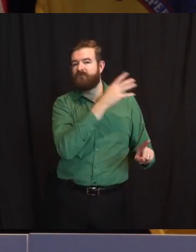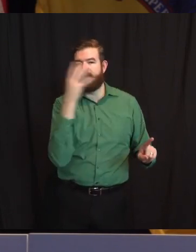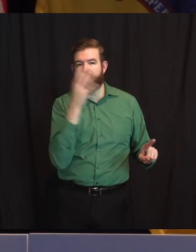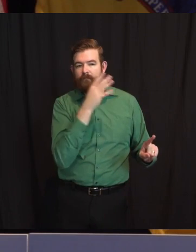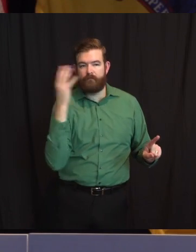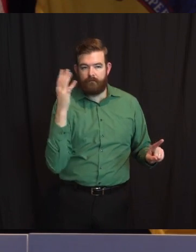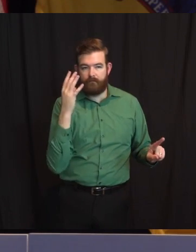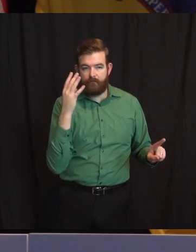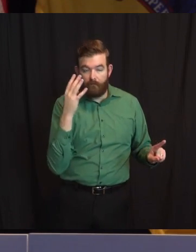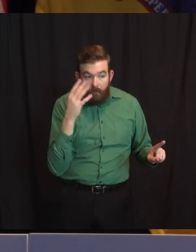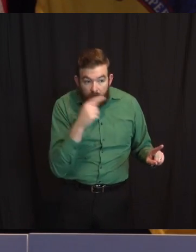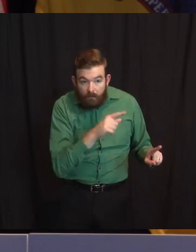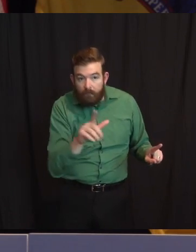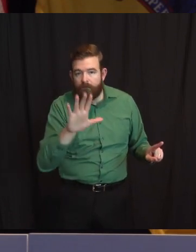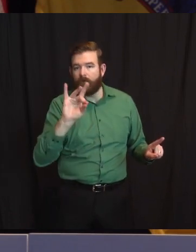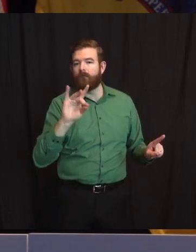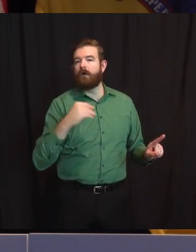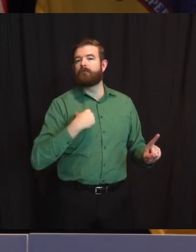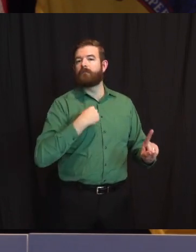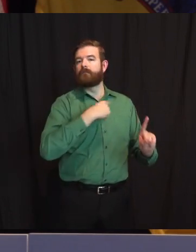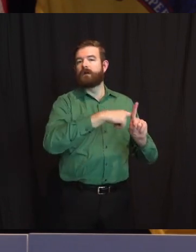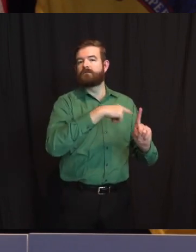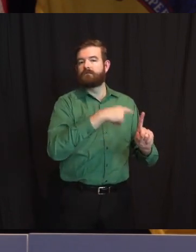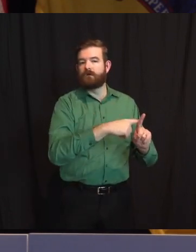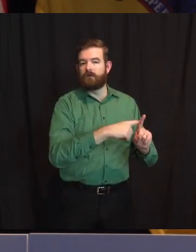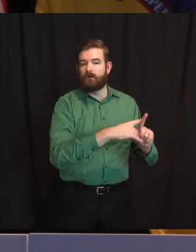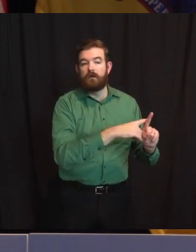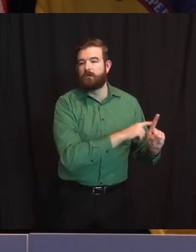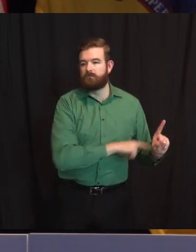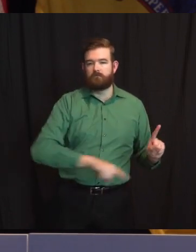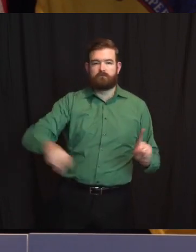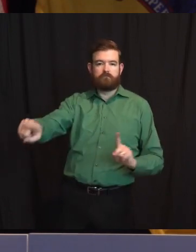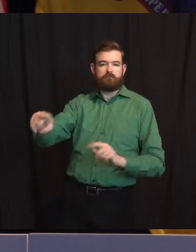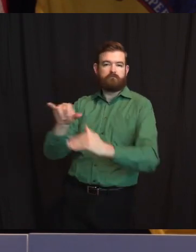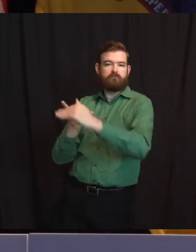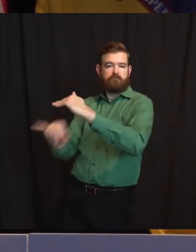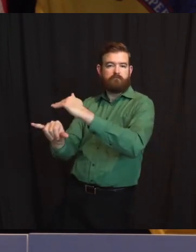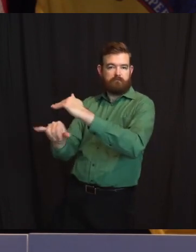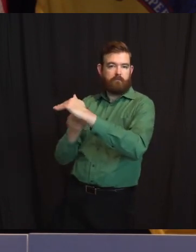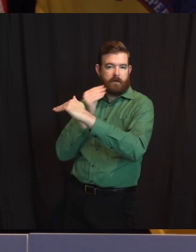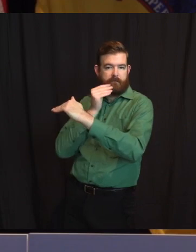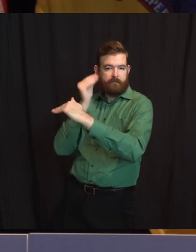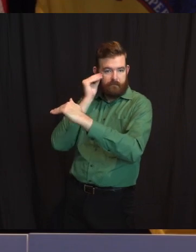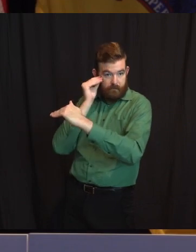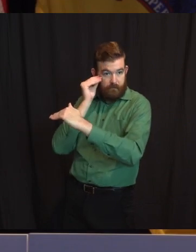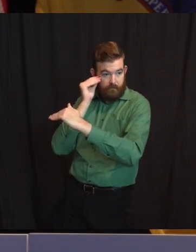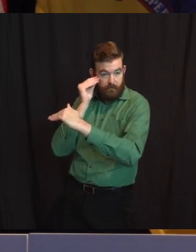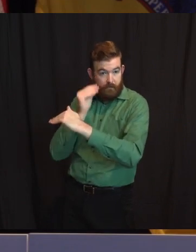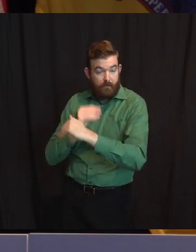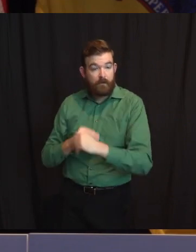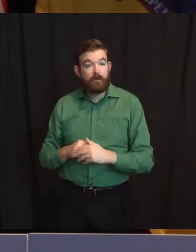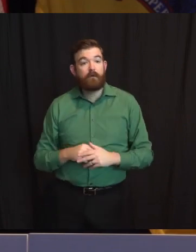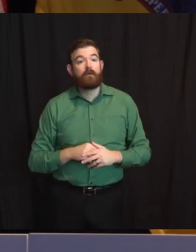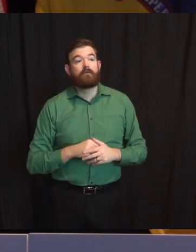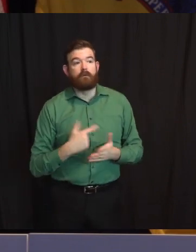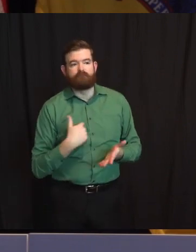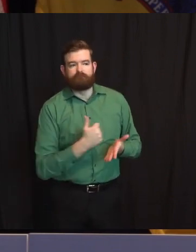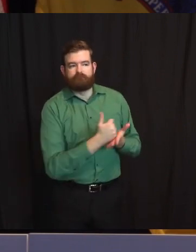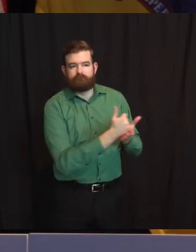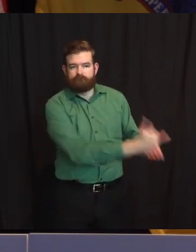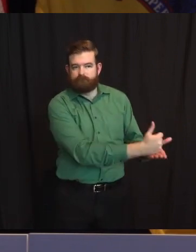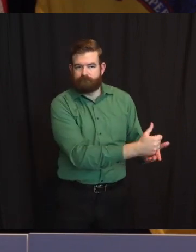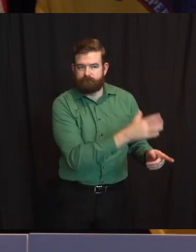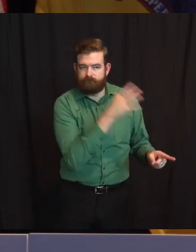positive and are currently in isolation. This guidance will provide a framework for issues such